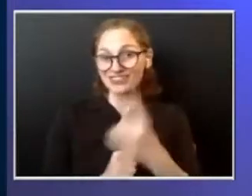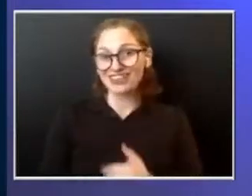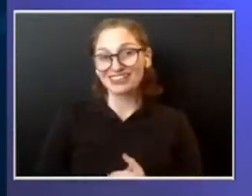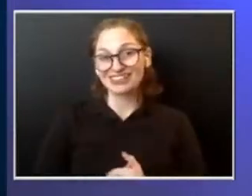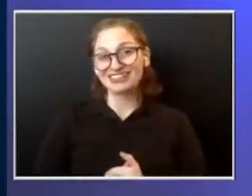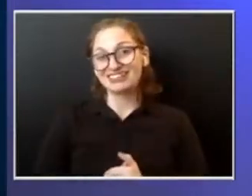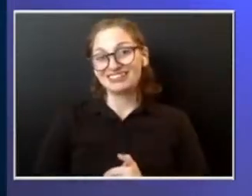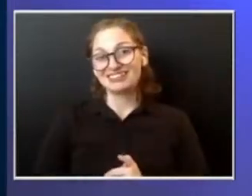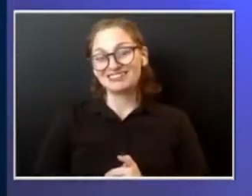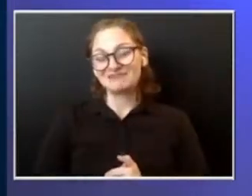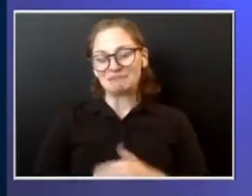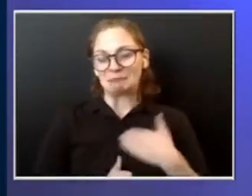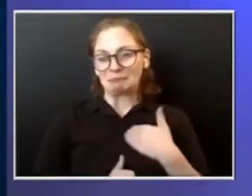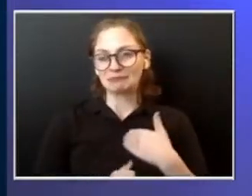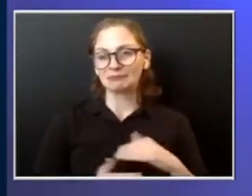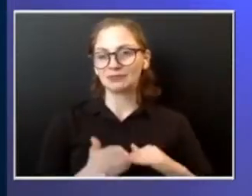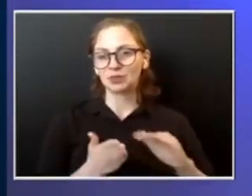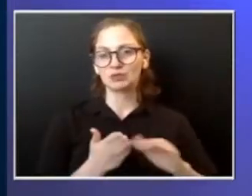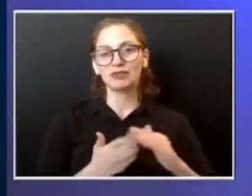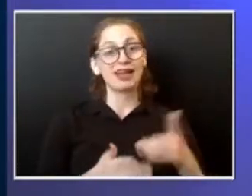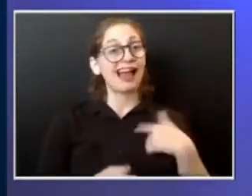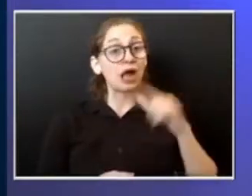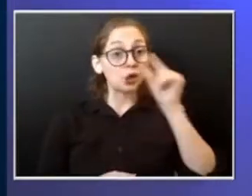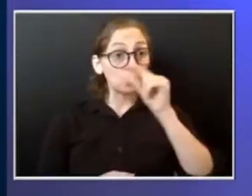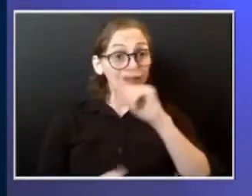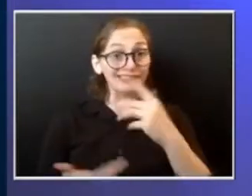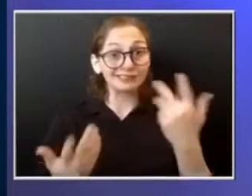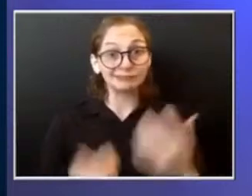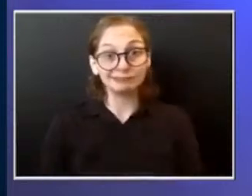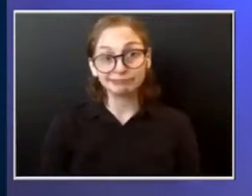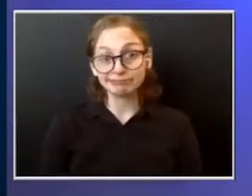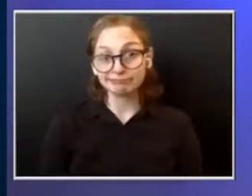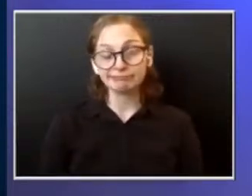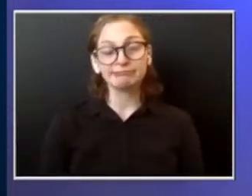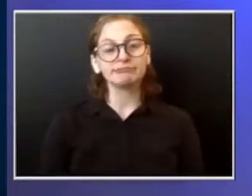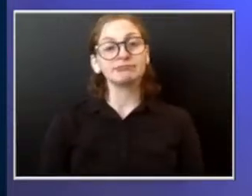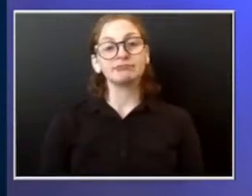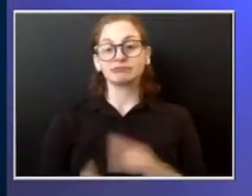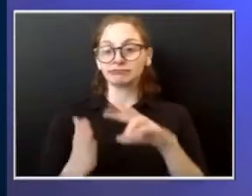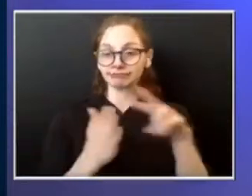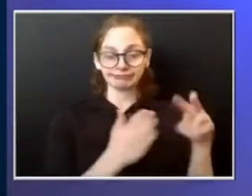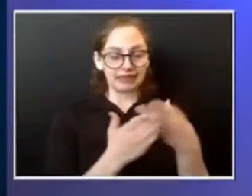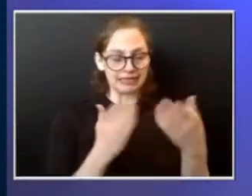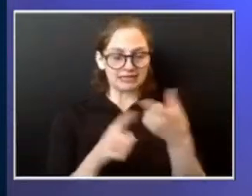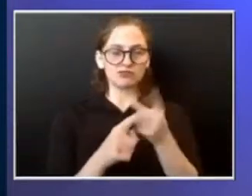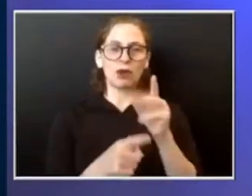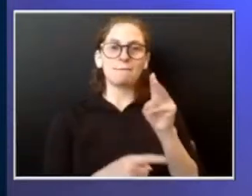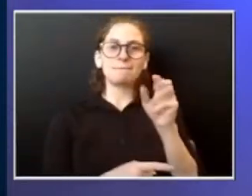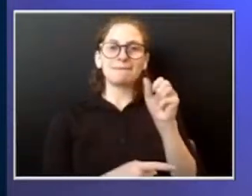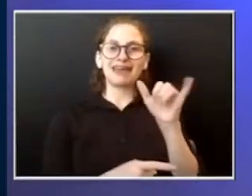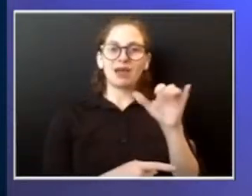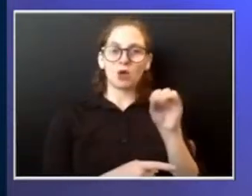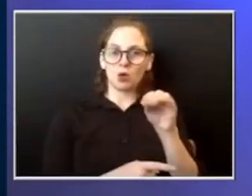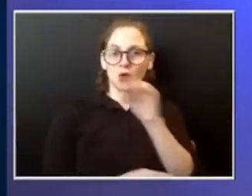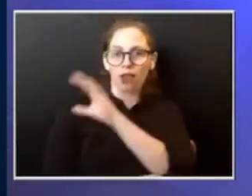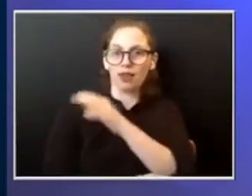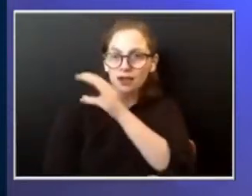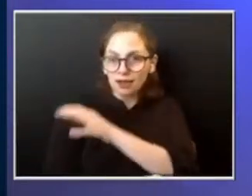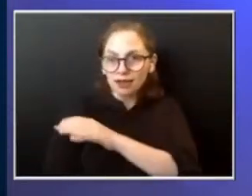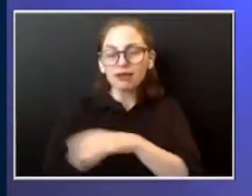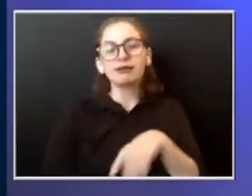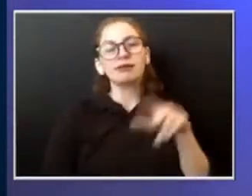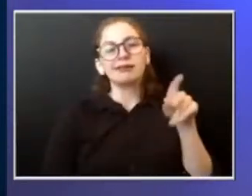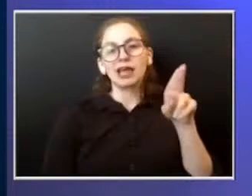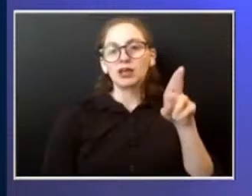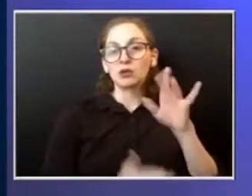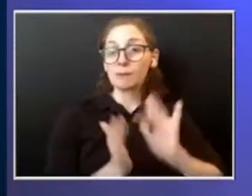Excuse me. I Googled it and read up on things from the Mayo Clinic and KU Med Center, and